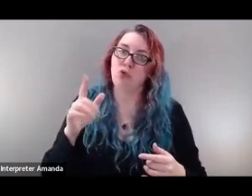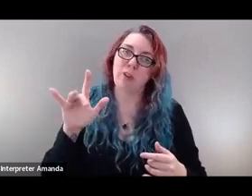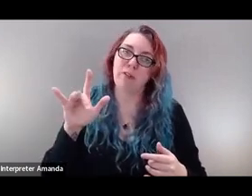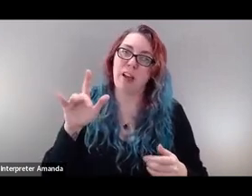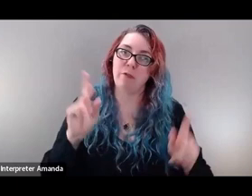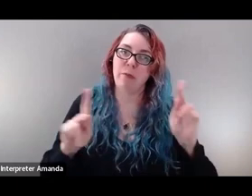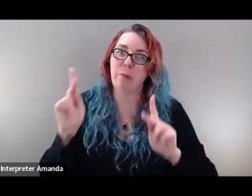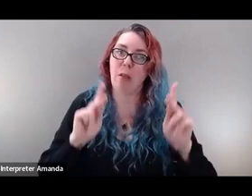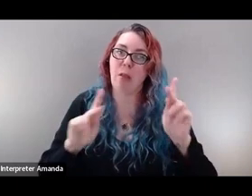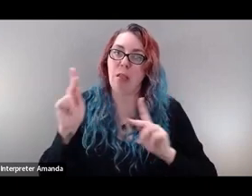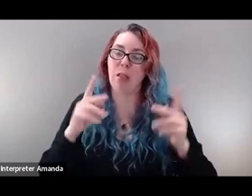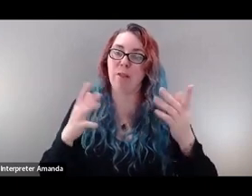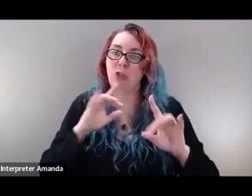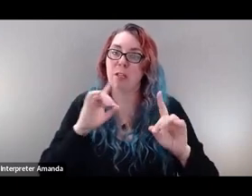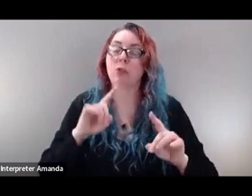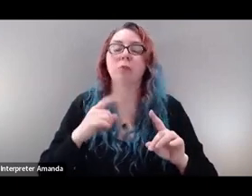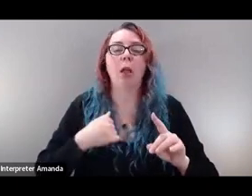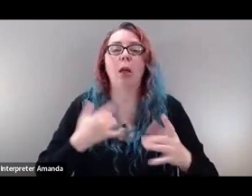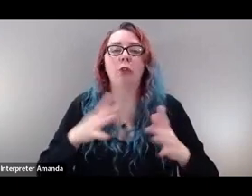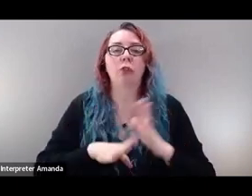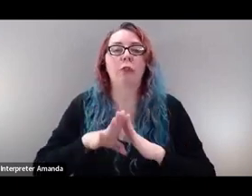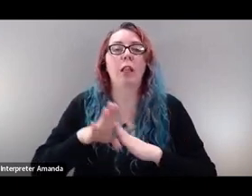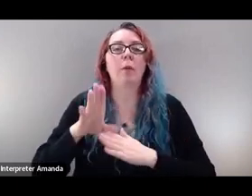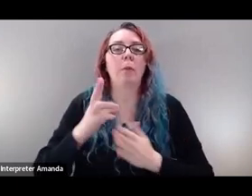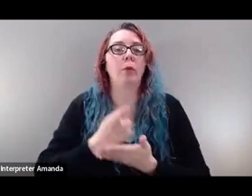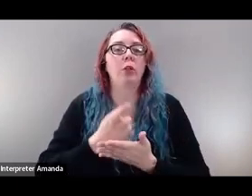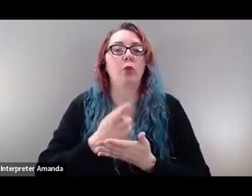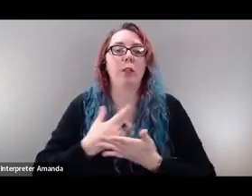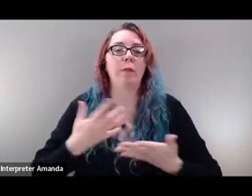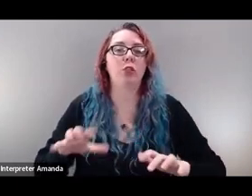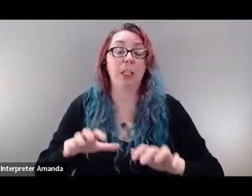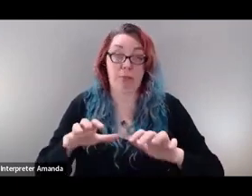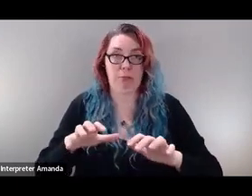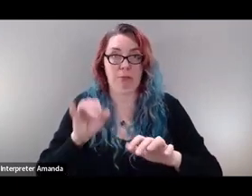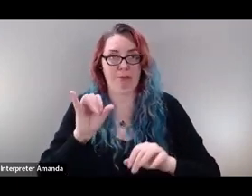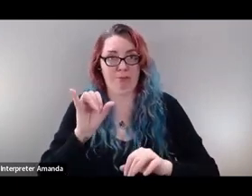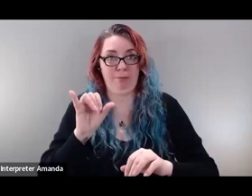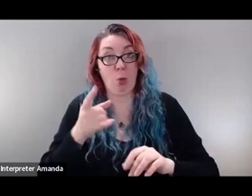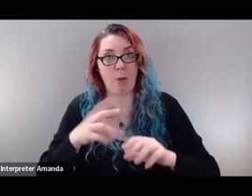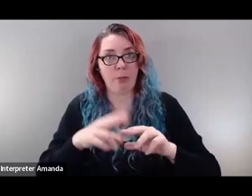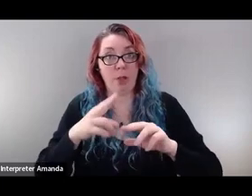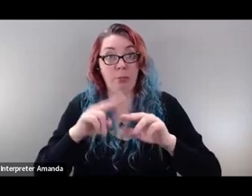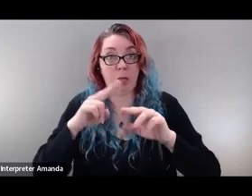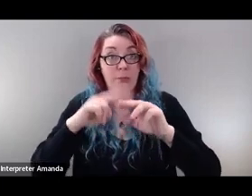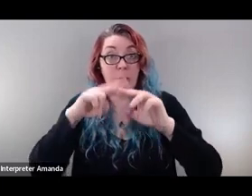25% who developed an initiative in the art sector who are with us, and that number keeps going up. So that's great.